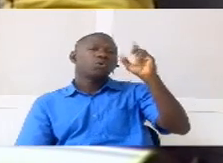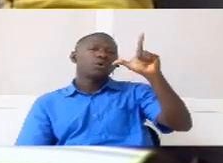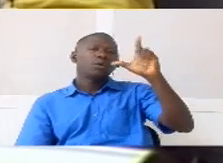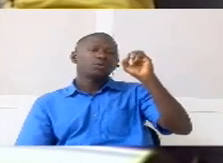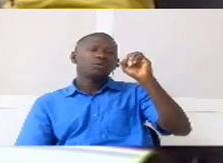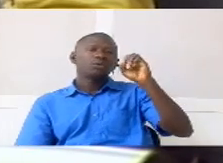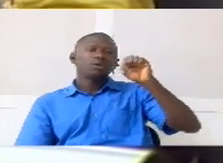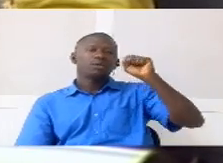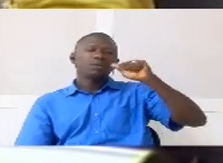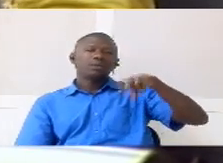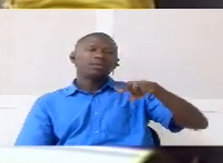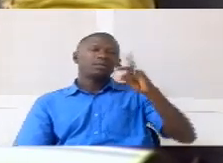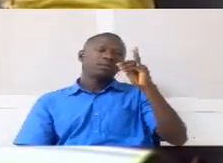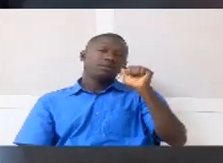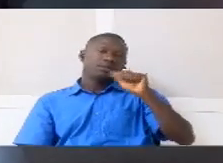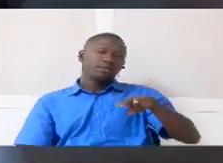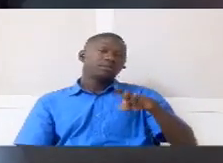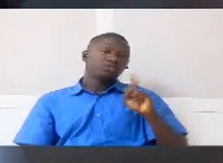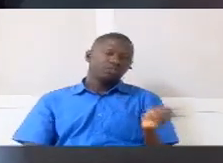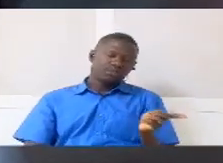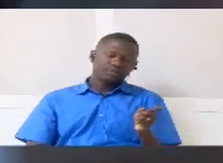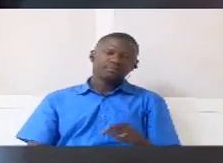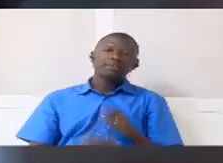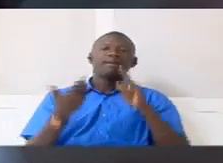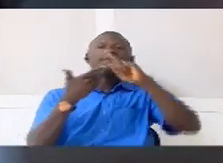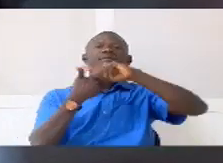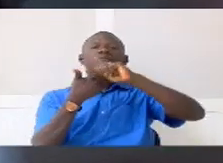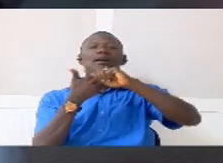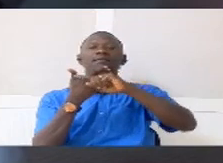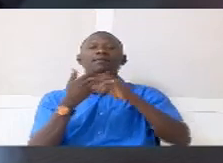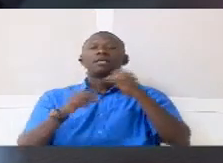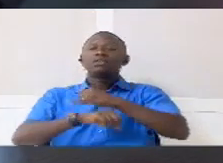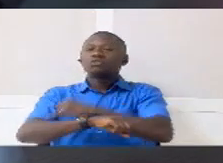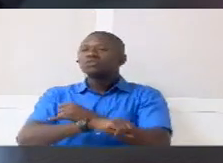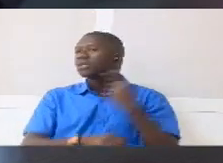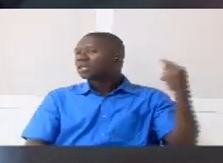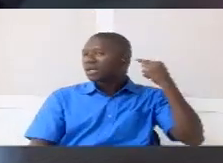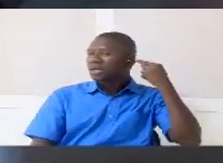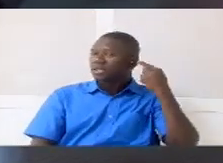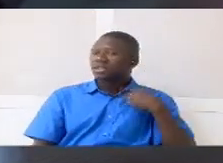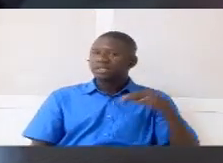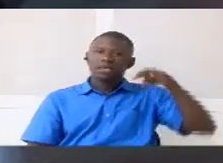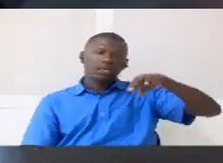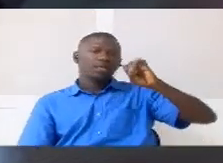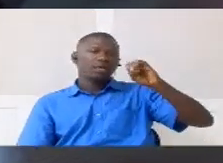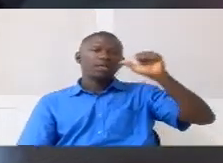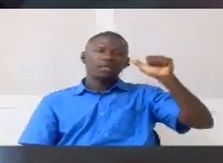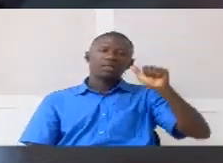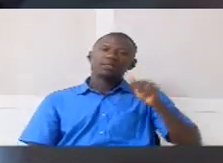Five, institutional hearings on the National Intelligence Agency, NIA, the